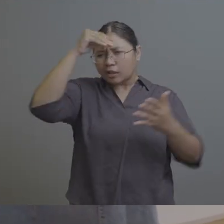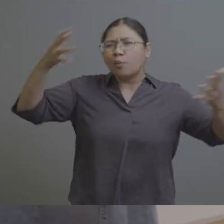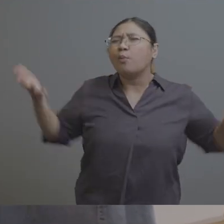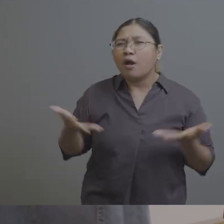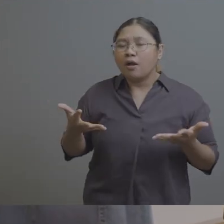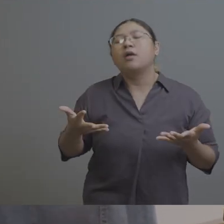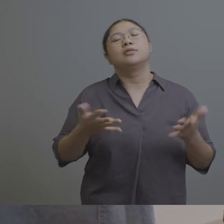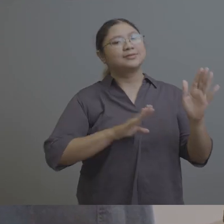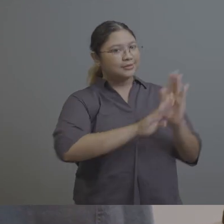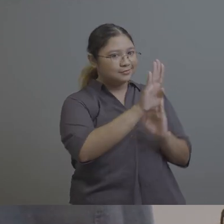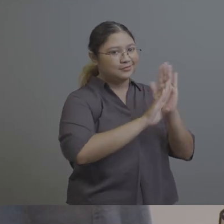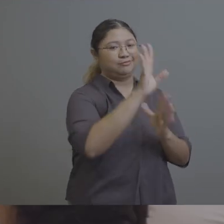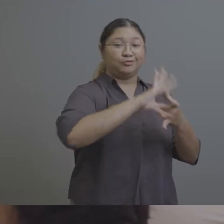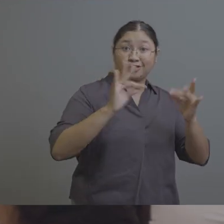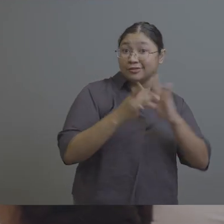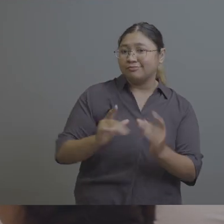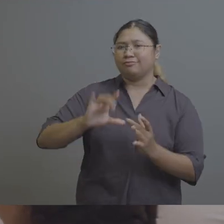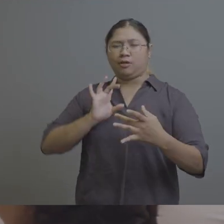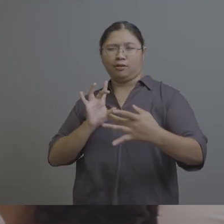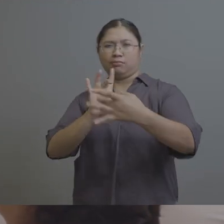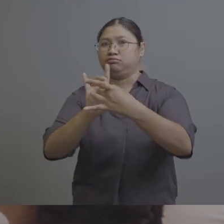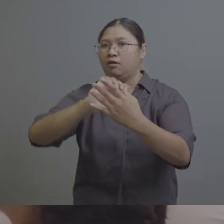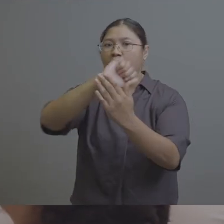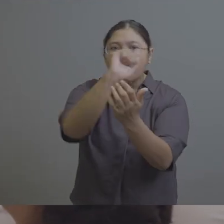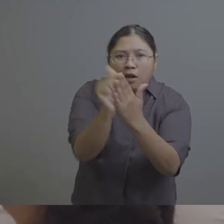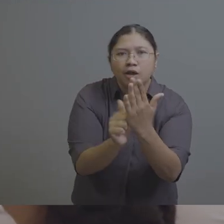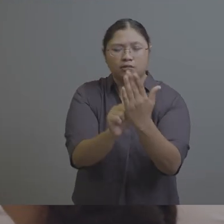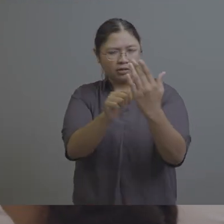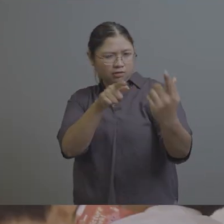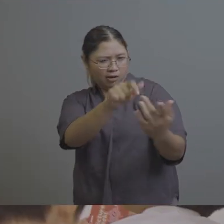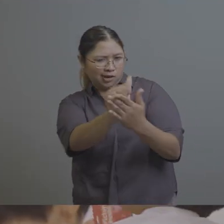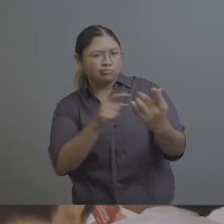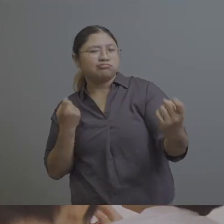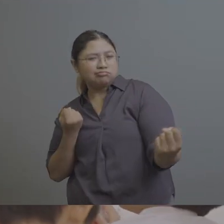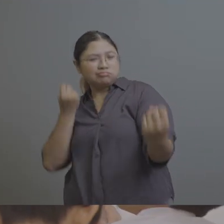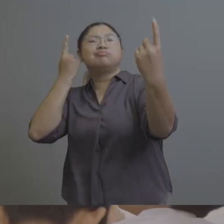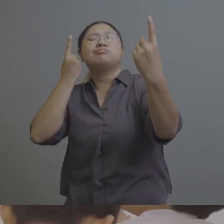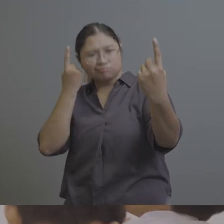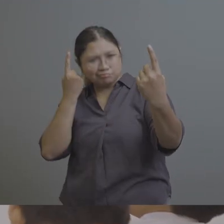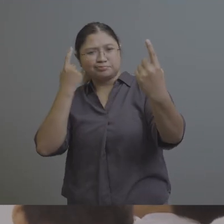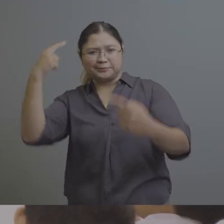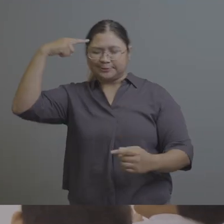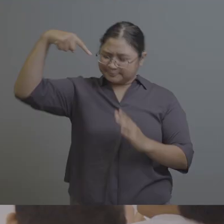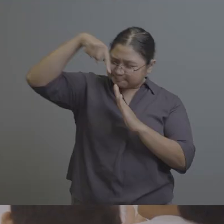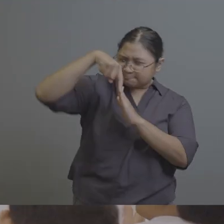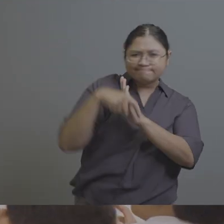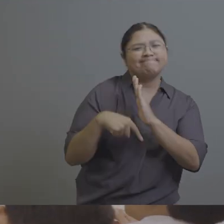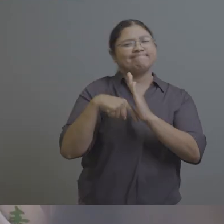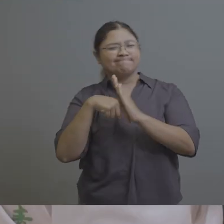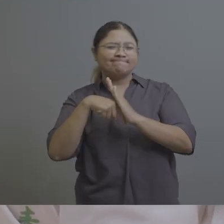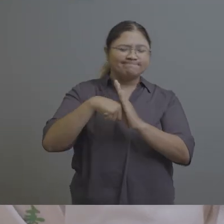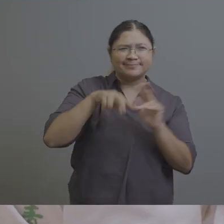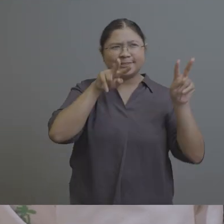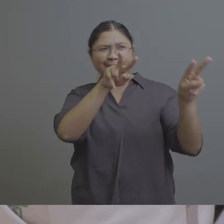build personal stories with art. As they make these connections, they develop empathy,